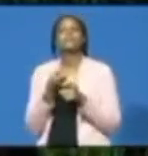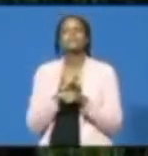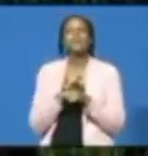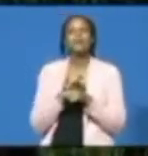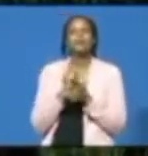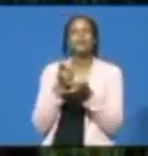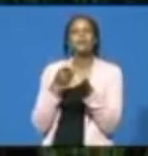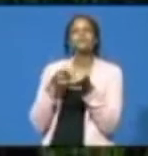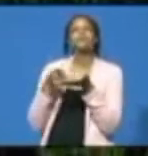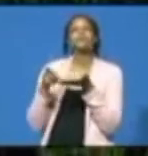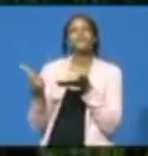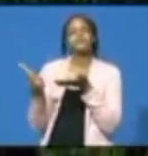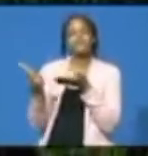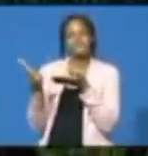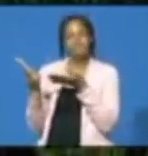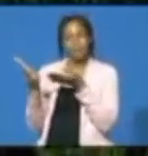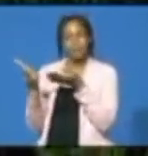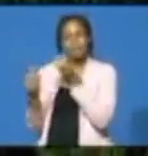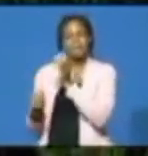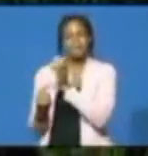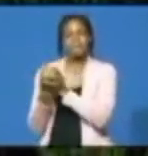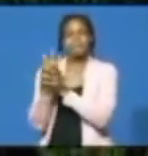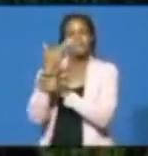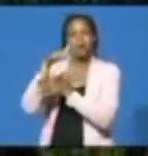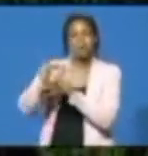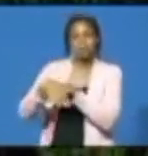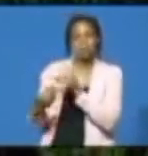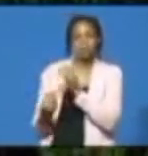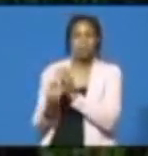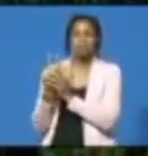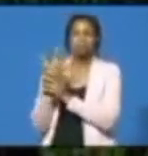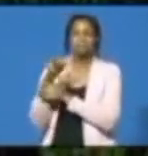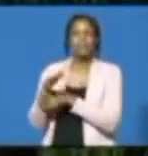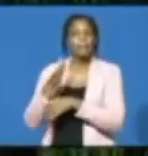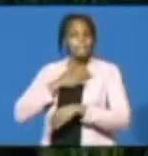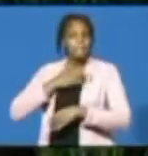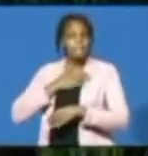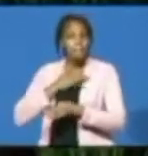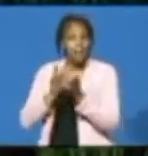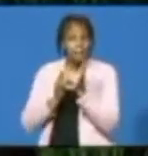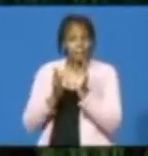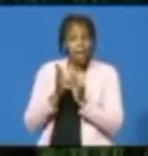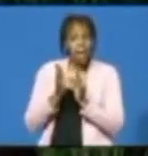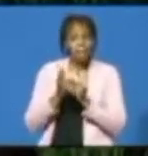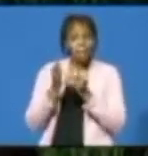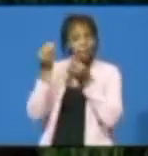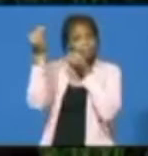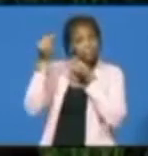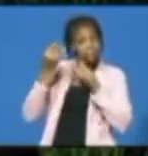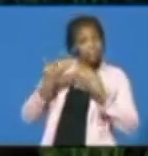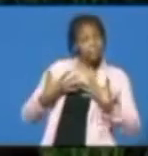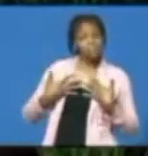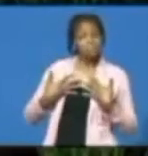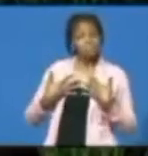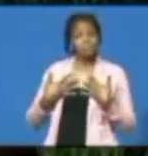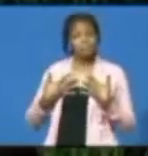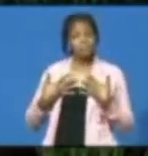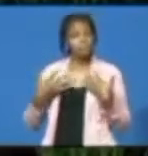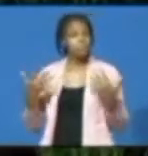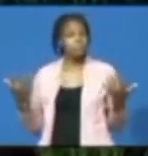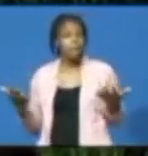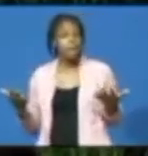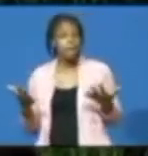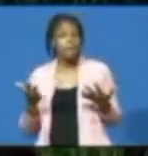from a purified fountain. And my Bible tells me that